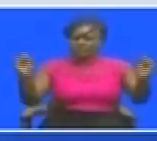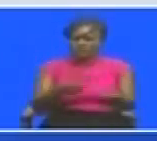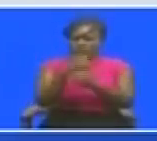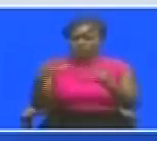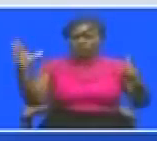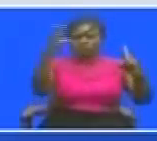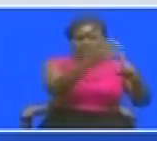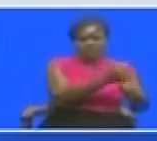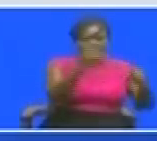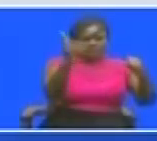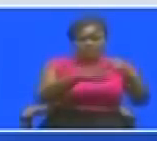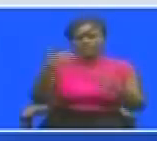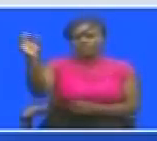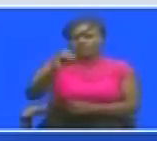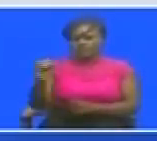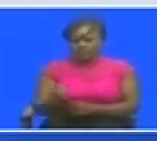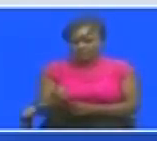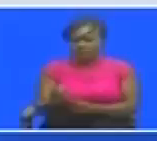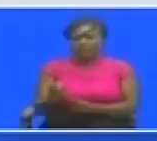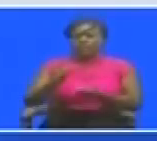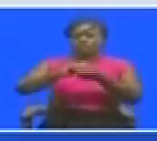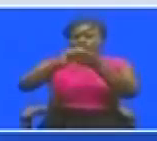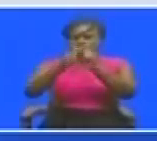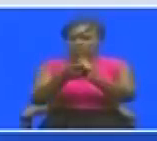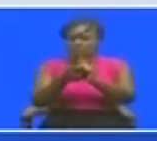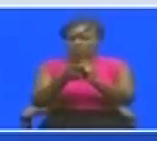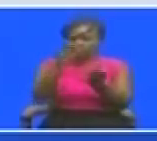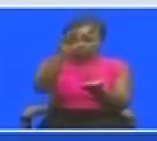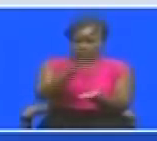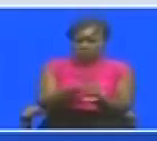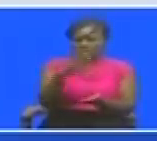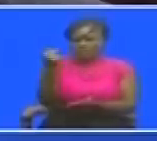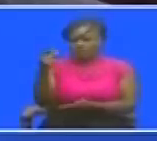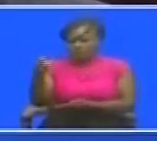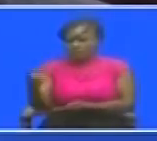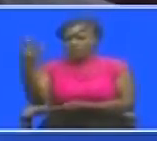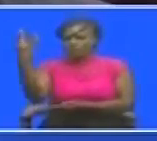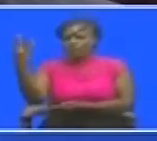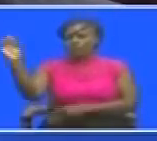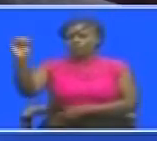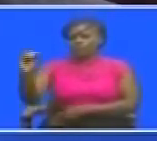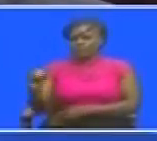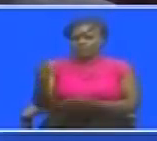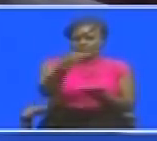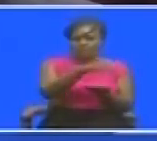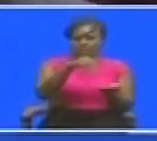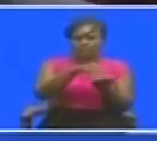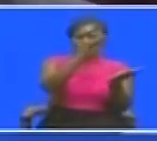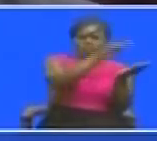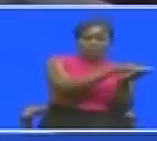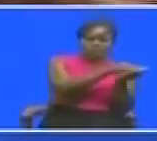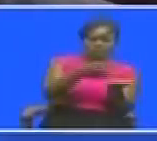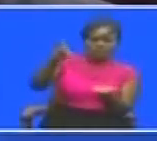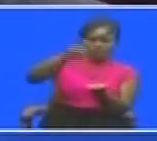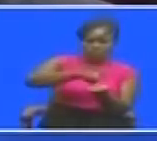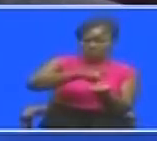of 6% economic growth this year, revising the estimates downward to 5.4%. The way the central bank has jacked up interest